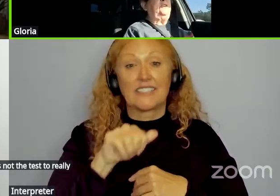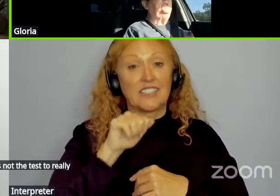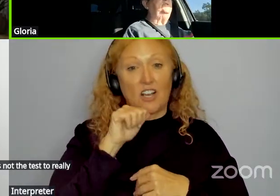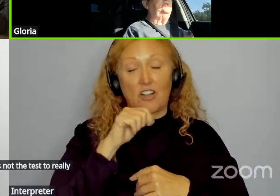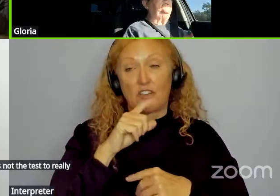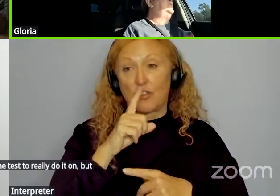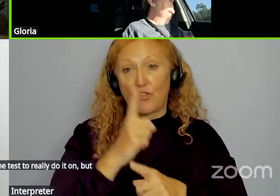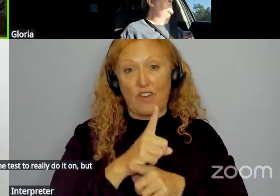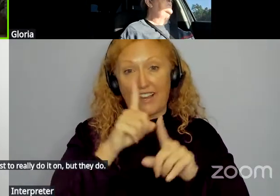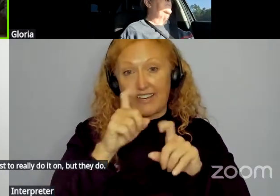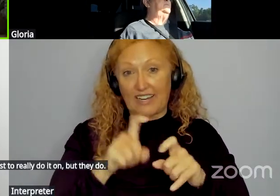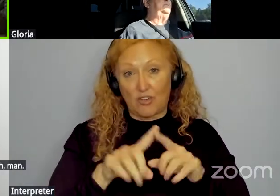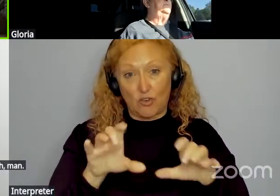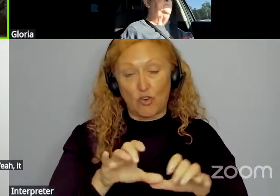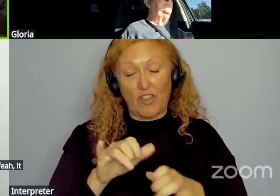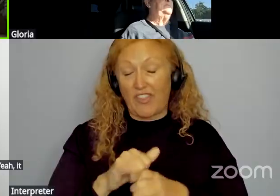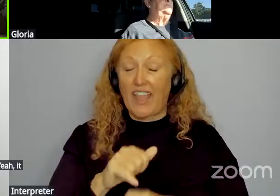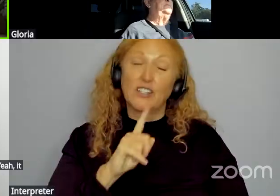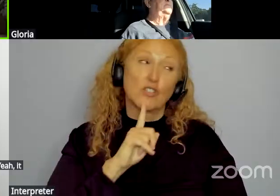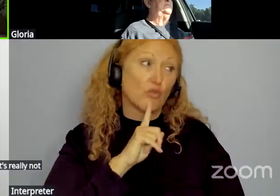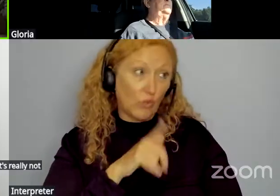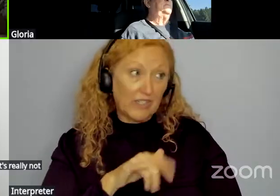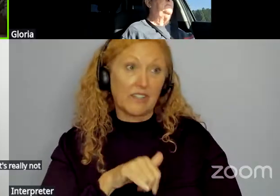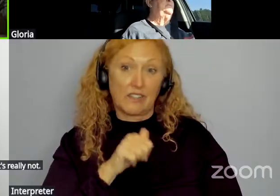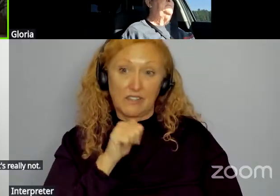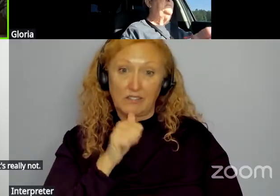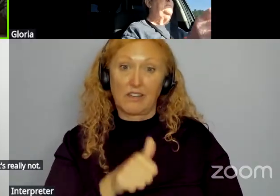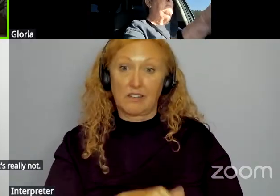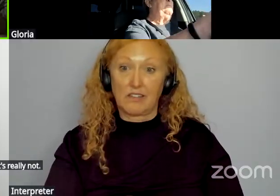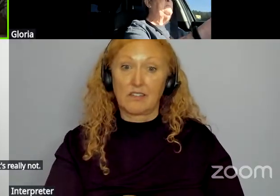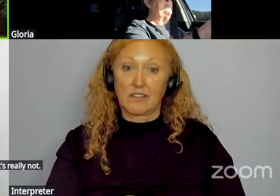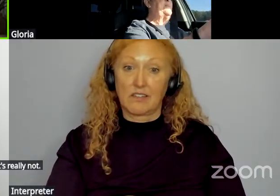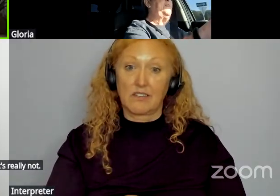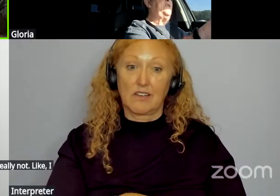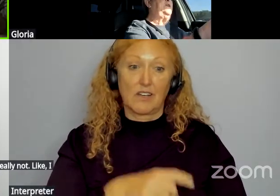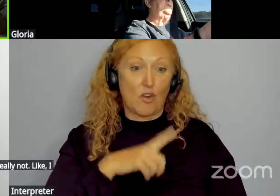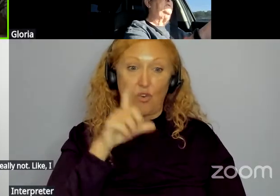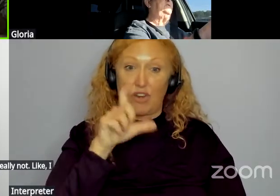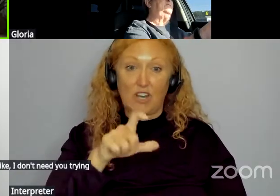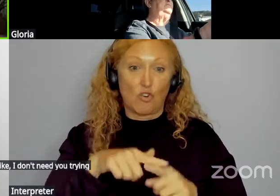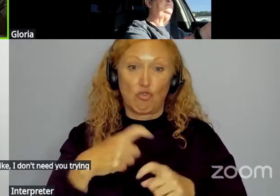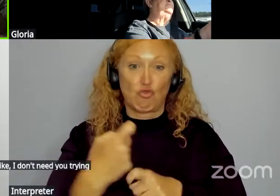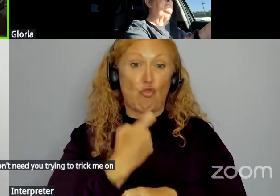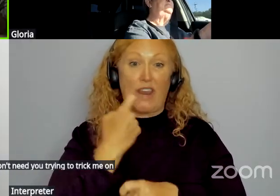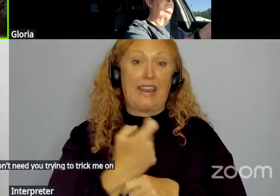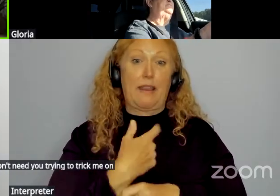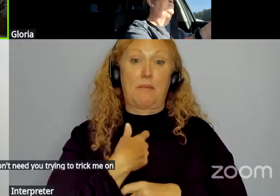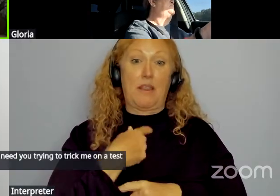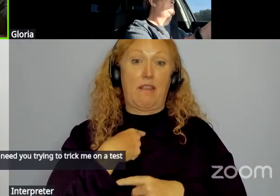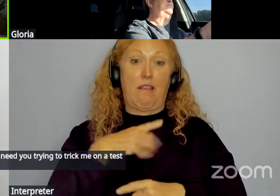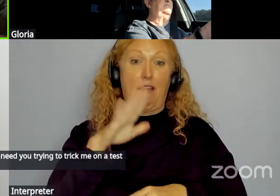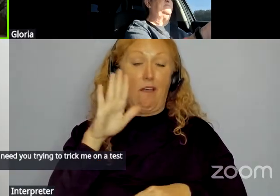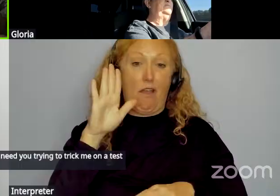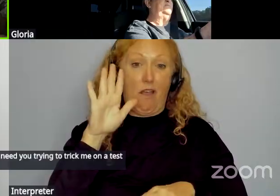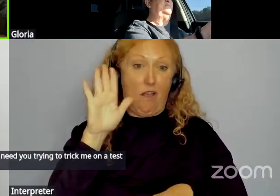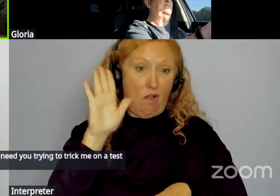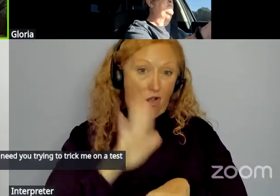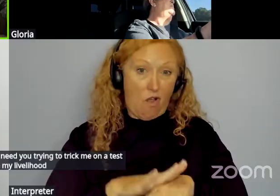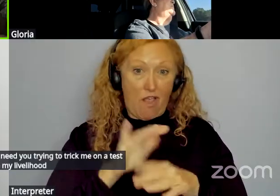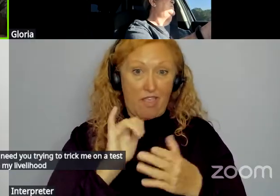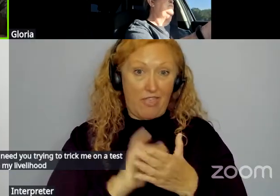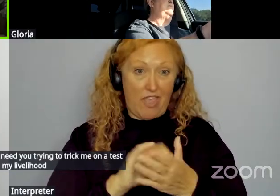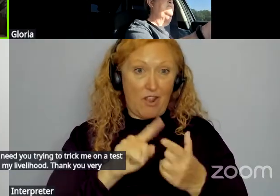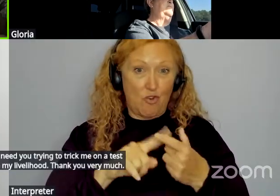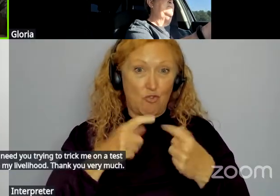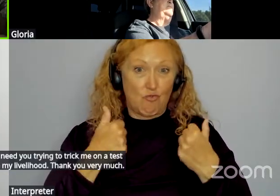but they do. Yeah, it's really not. Like, I don't need you trying to trick me on a test that's actually going to determine my livelihood. Thank you very